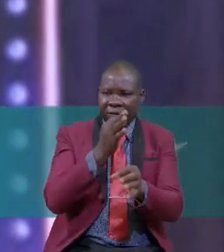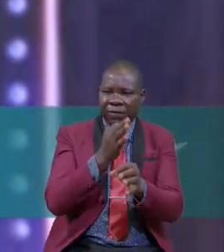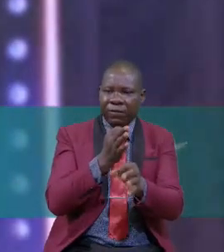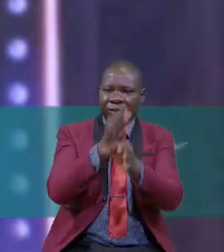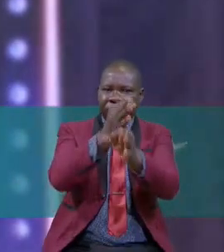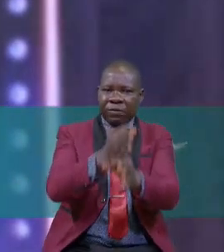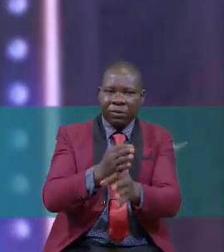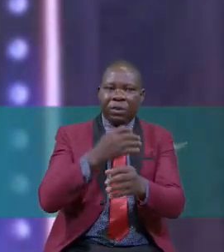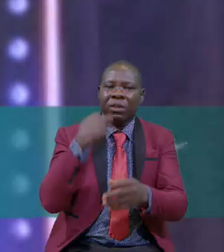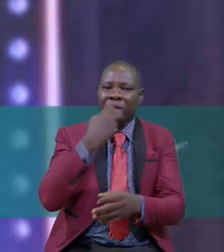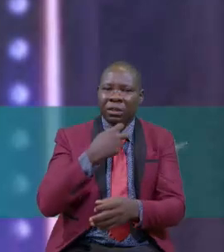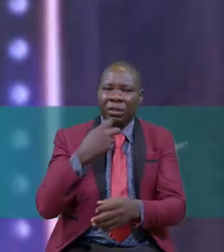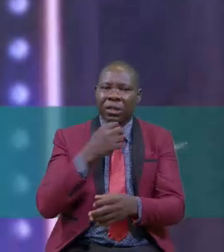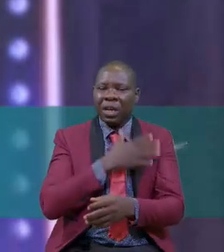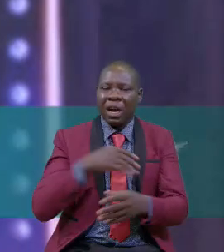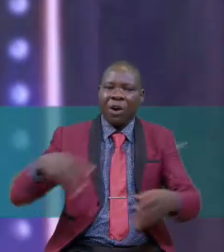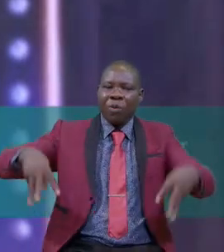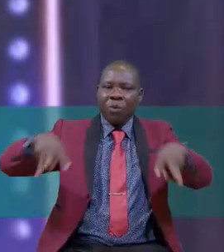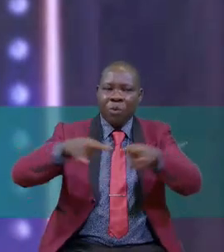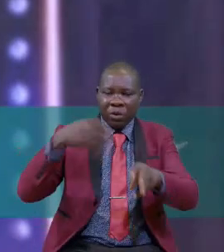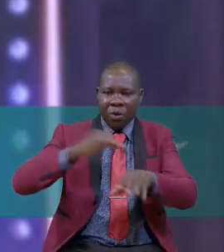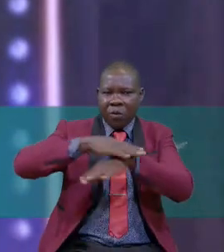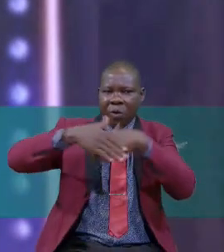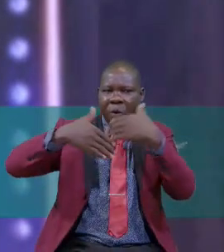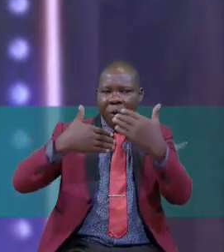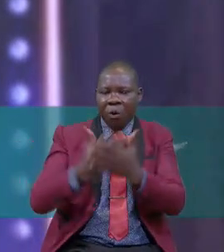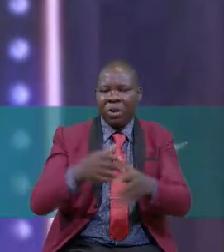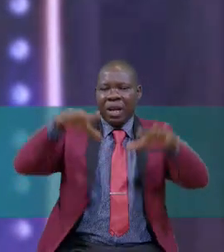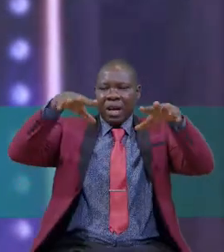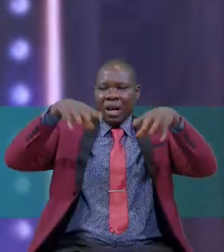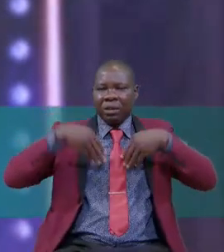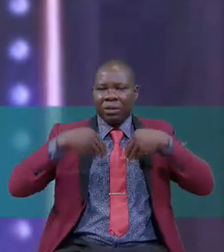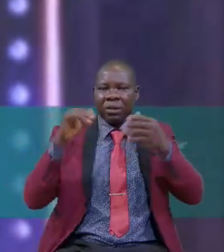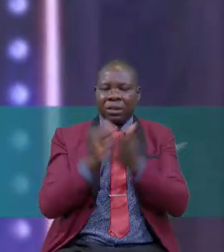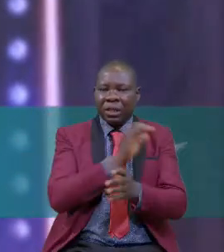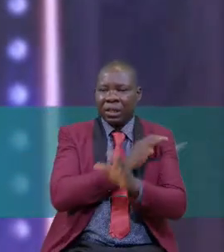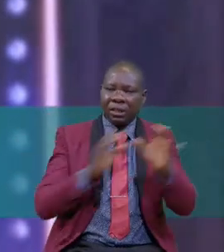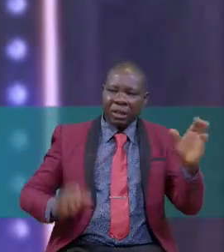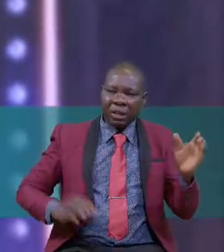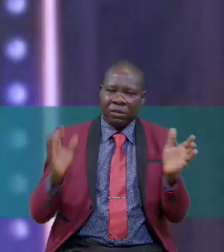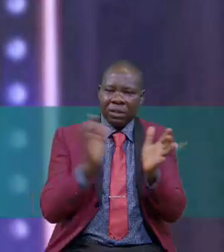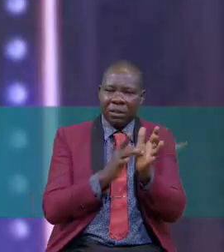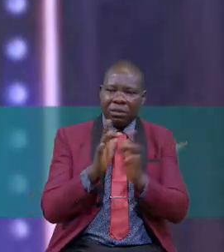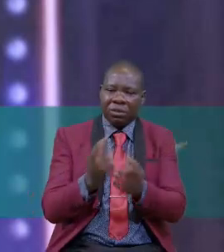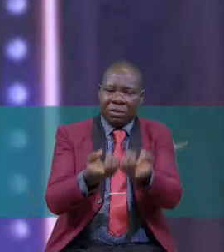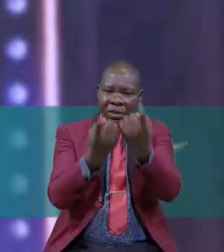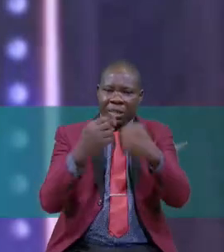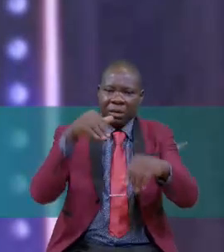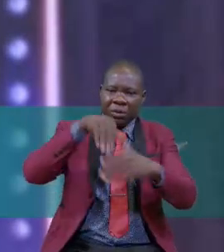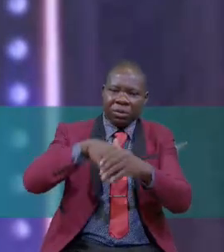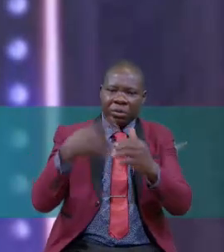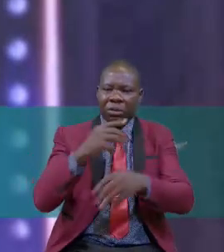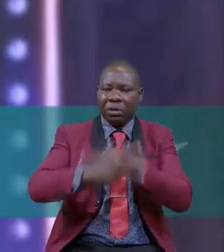that Christ Jesus came into the world to save